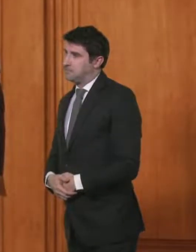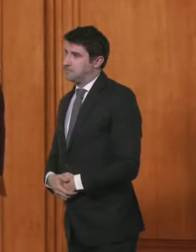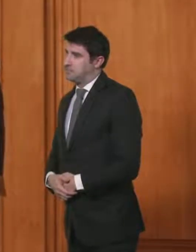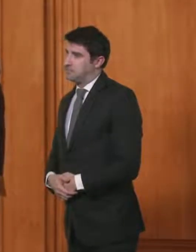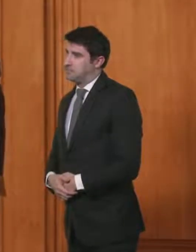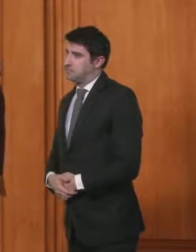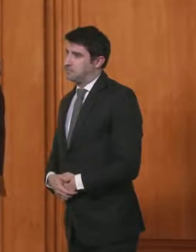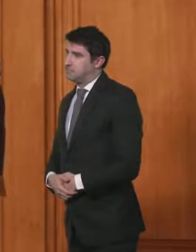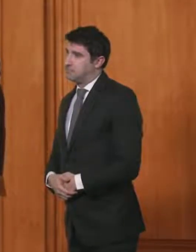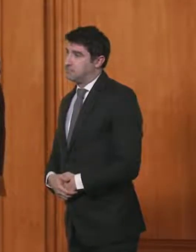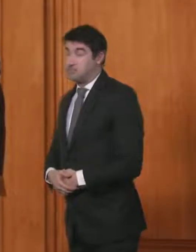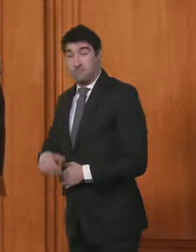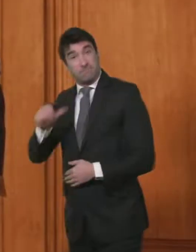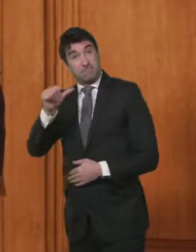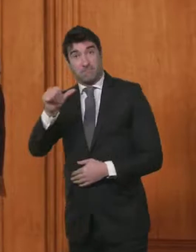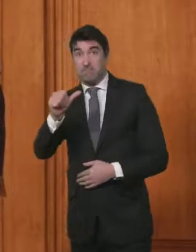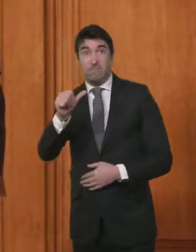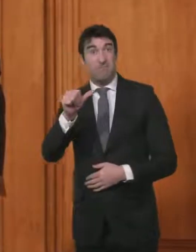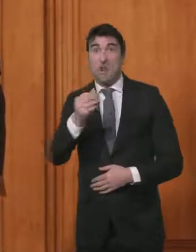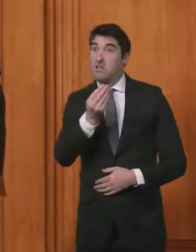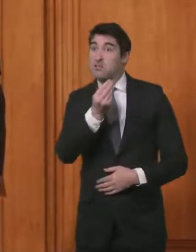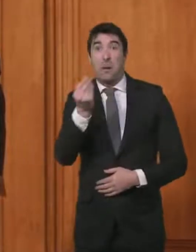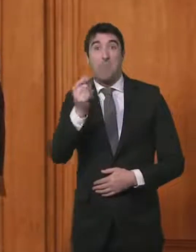formed habits that they're going to stick with.